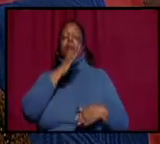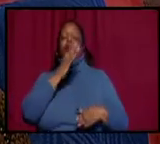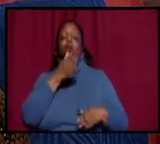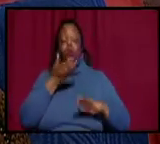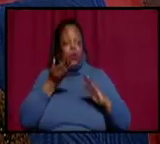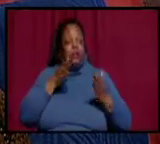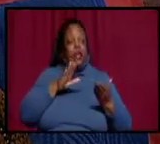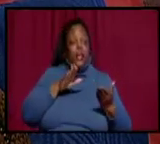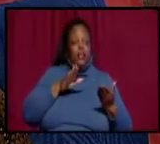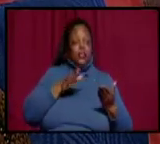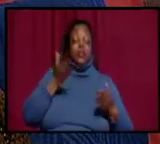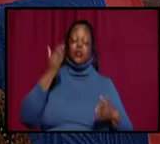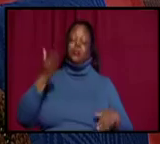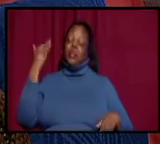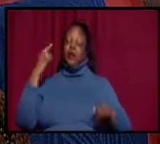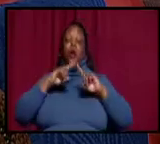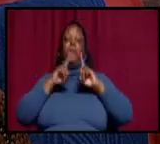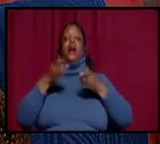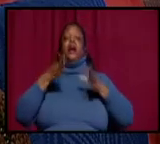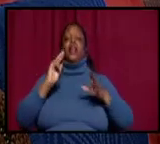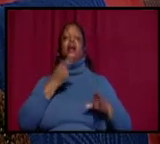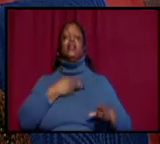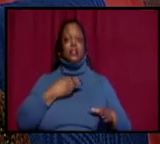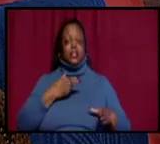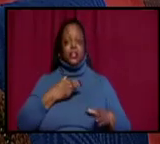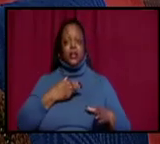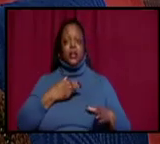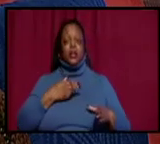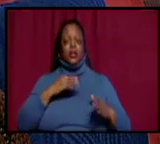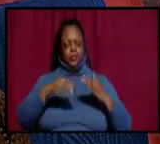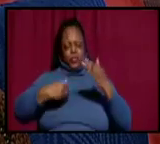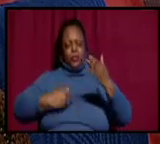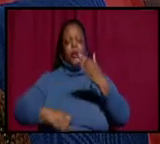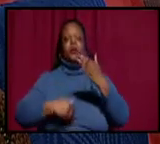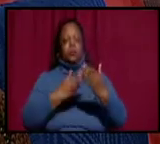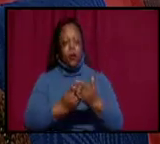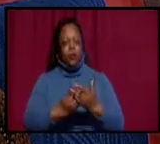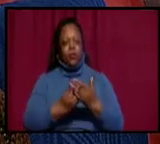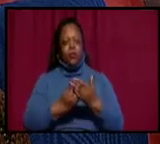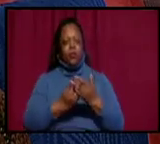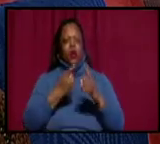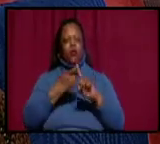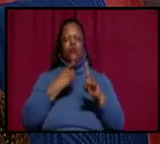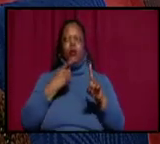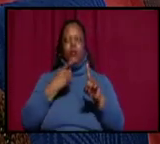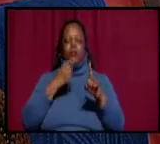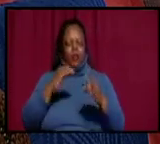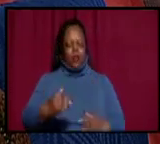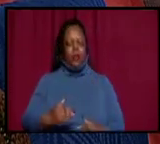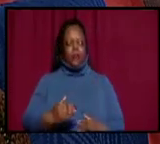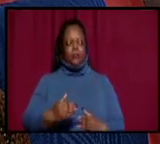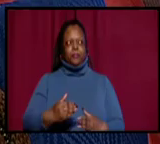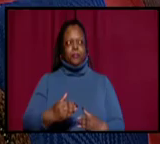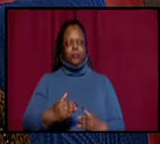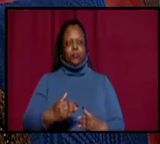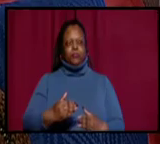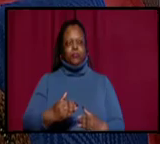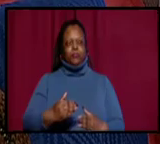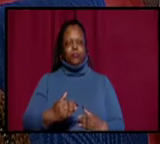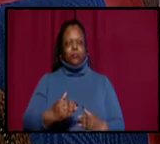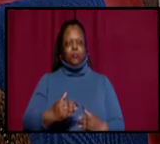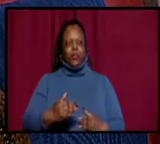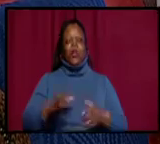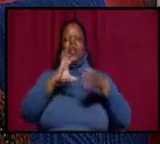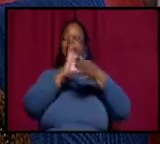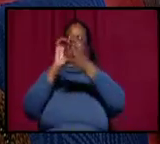just thinking about how God allowed us to be birthed from, you know, the threads and the fibers and the cords of